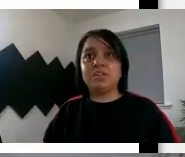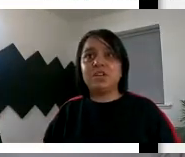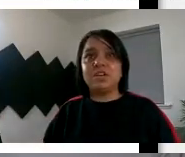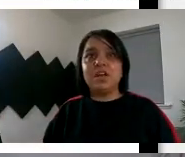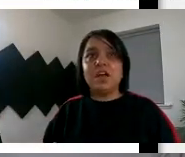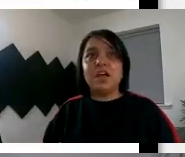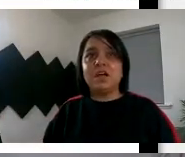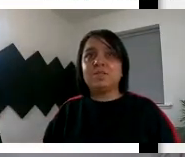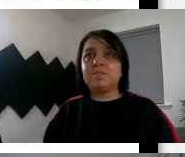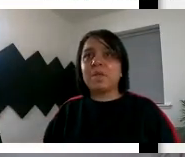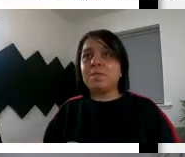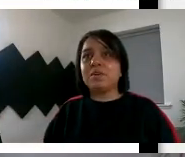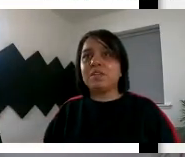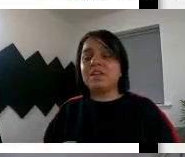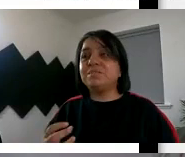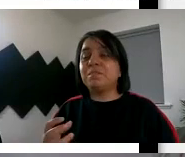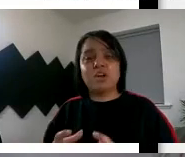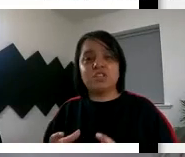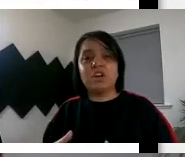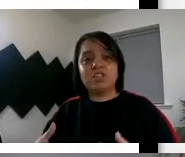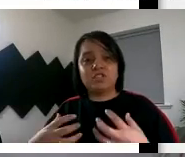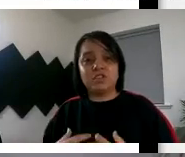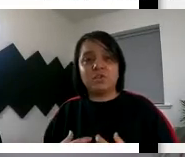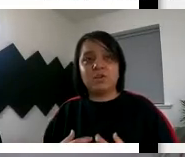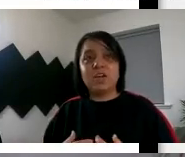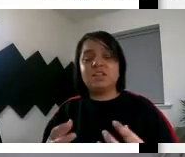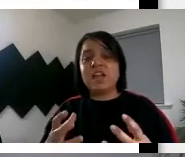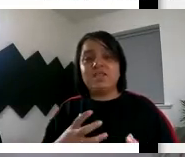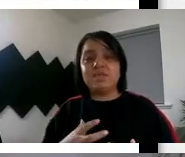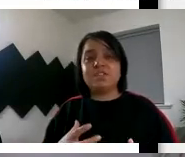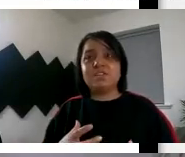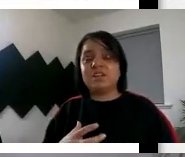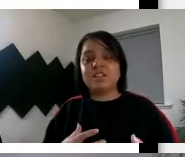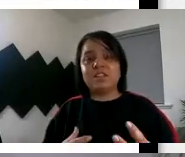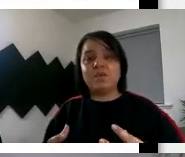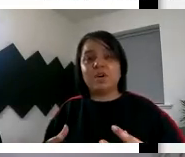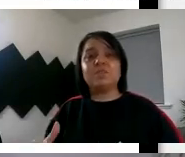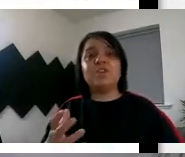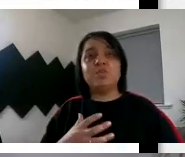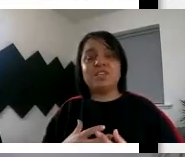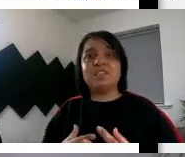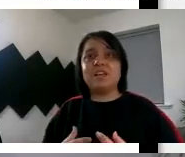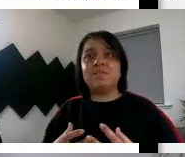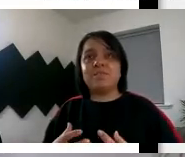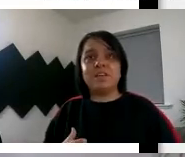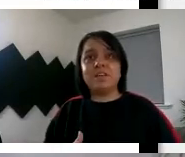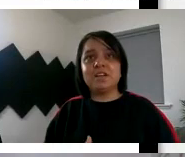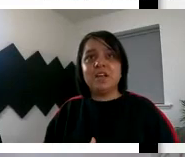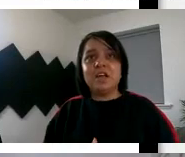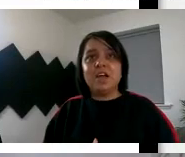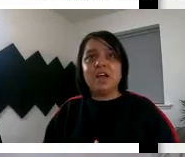Language. But it's personalized to you. So everybody's got different ones, but you would see the same